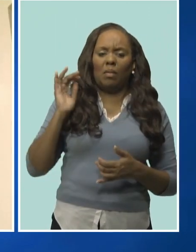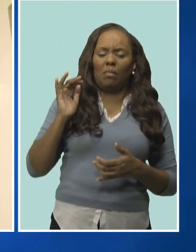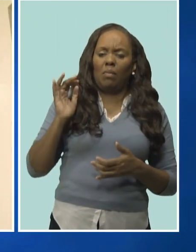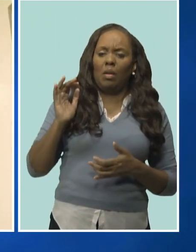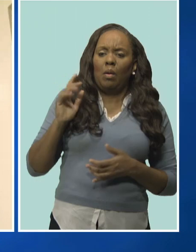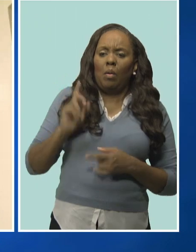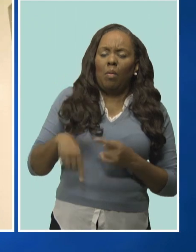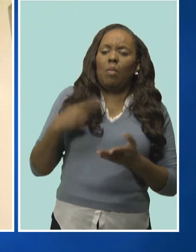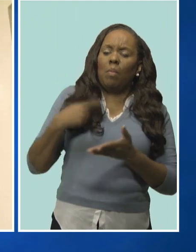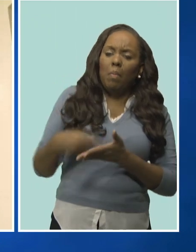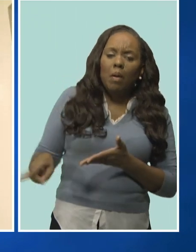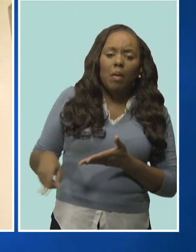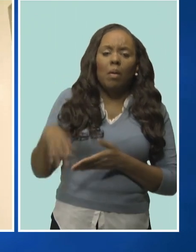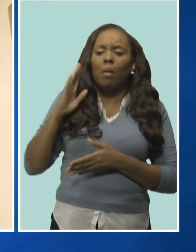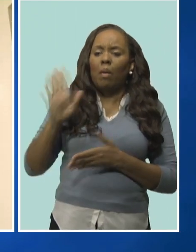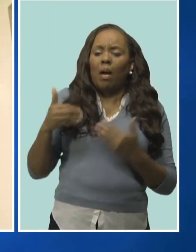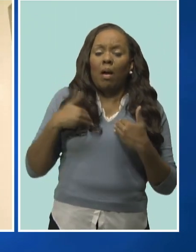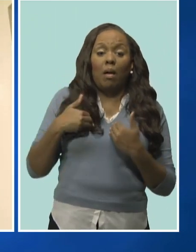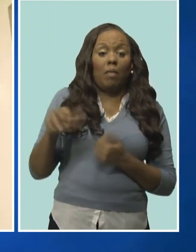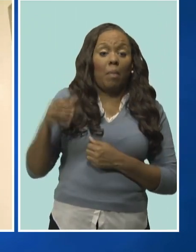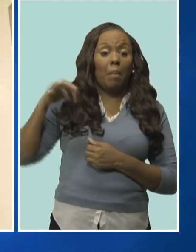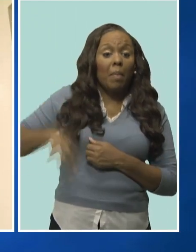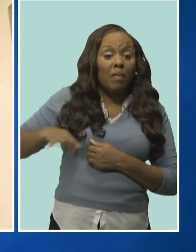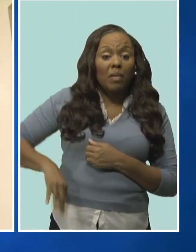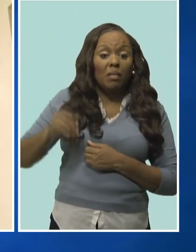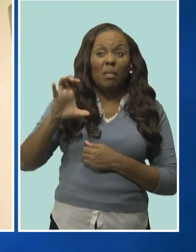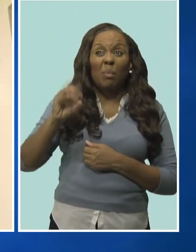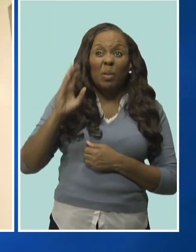being offered to retain as many of those companies as possible?